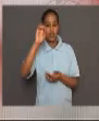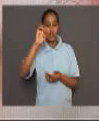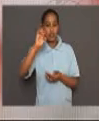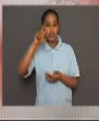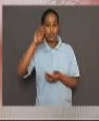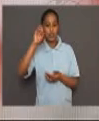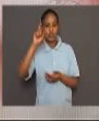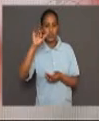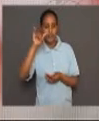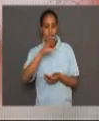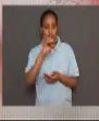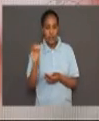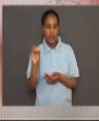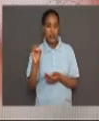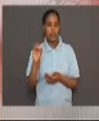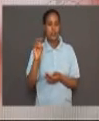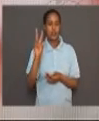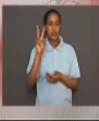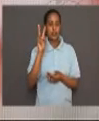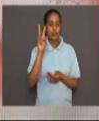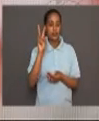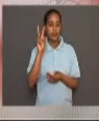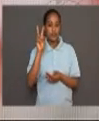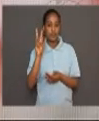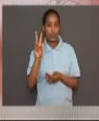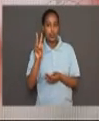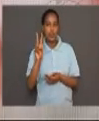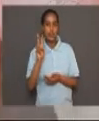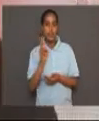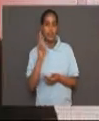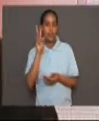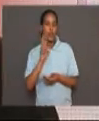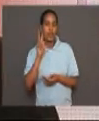epoxy, and vulcanized rubber.